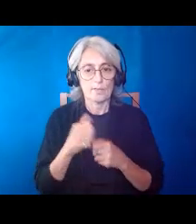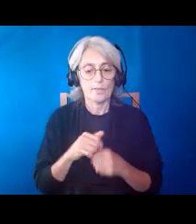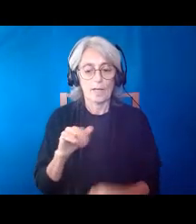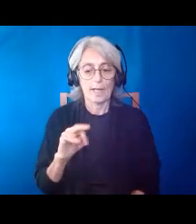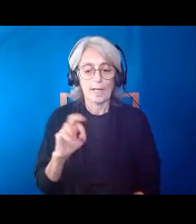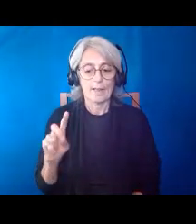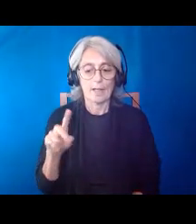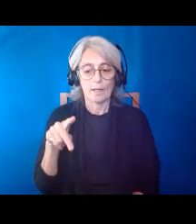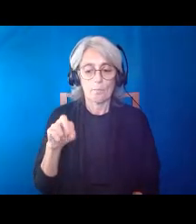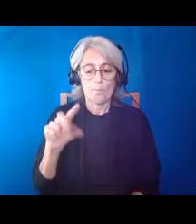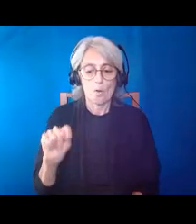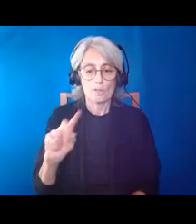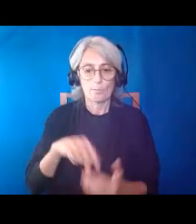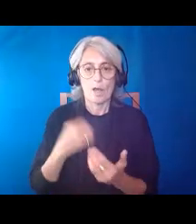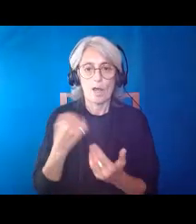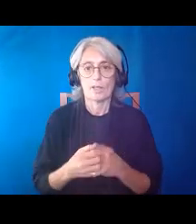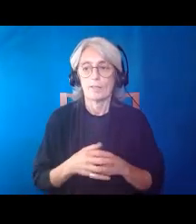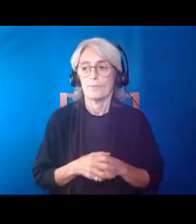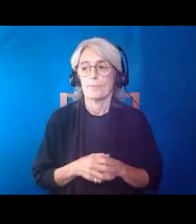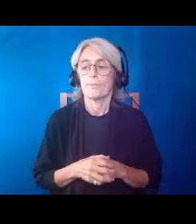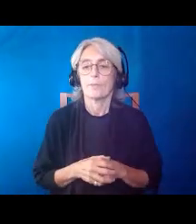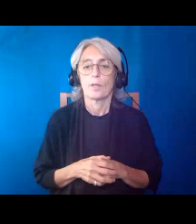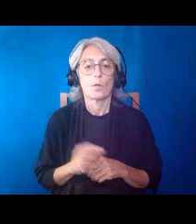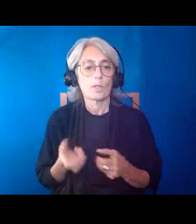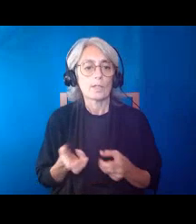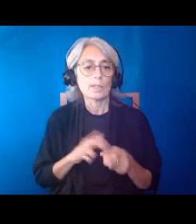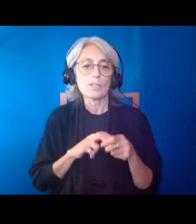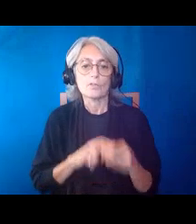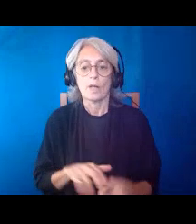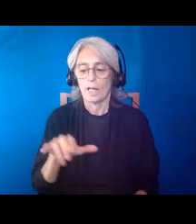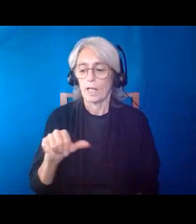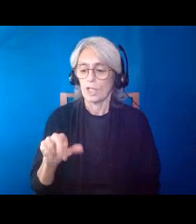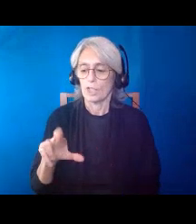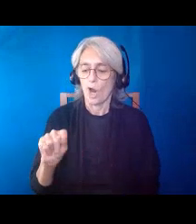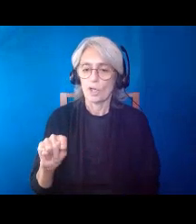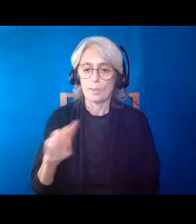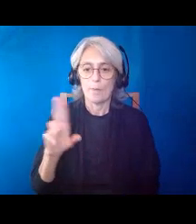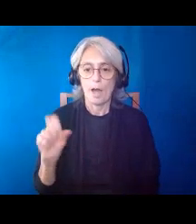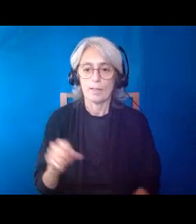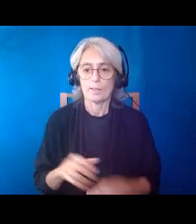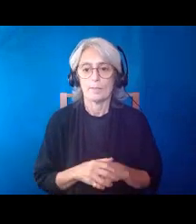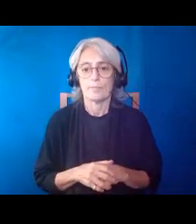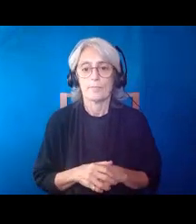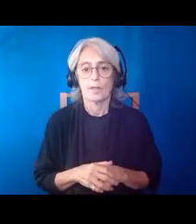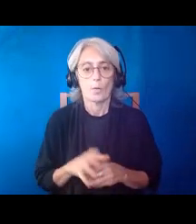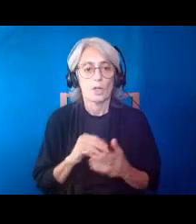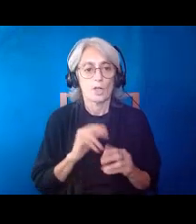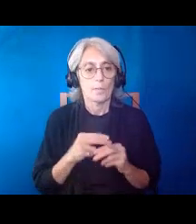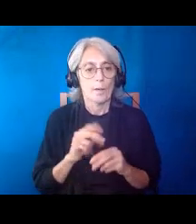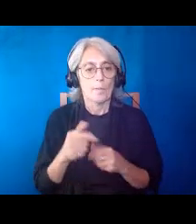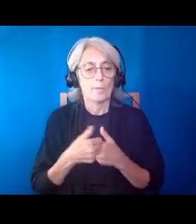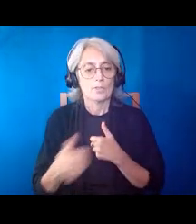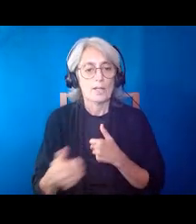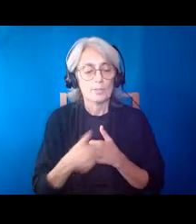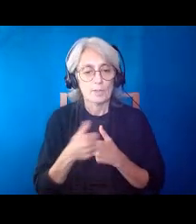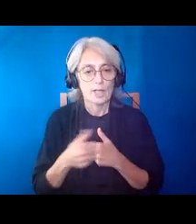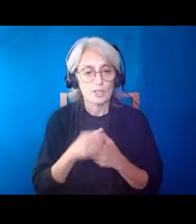project. As was mentioned, we also got to ride the YART bus and learn about some of the public transportation options here in Merced